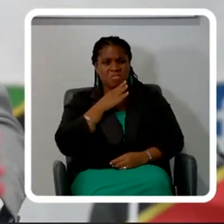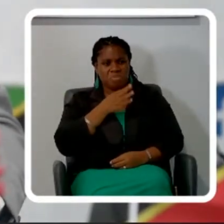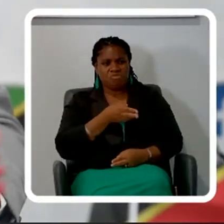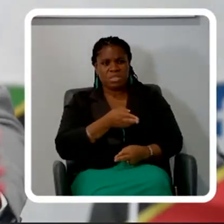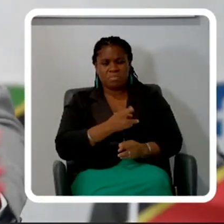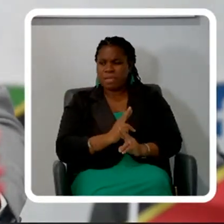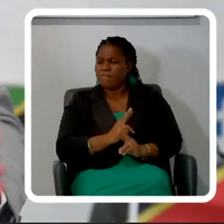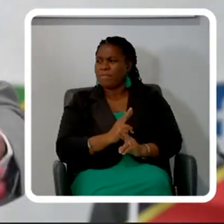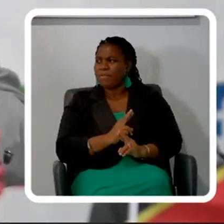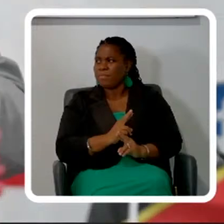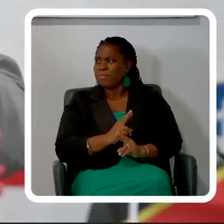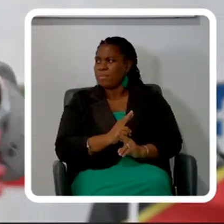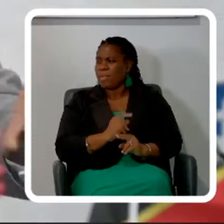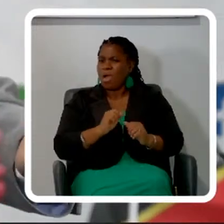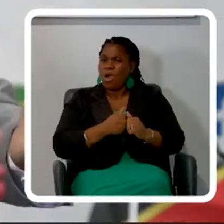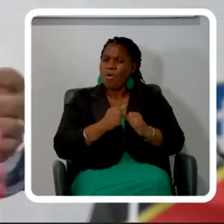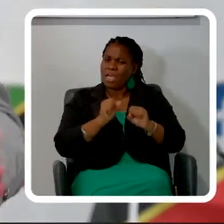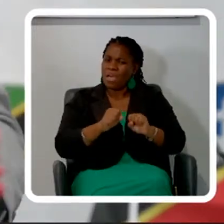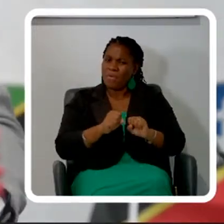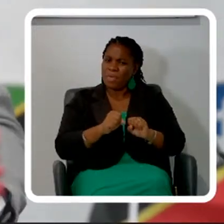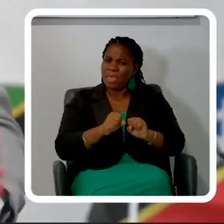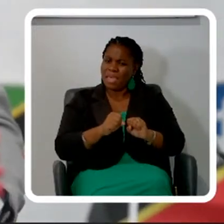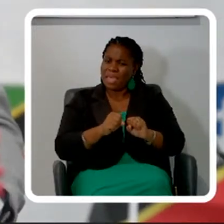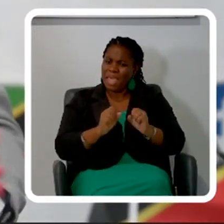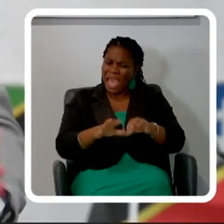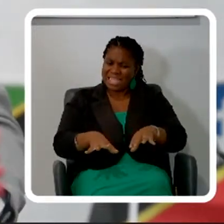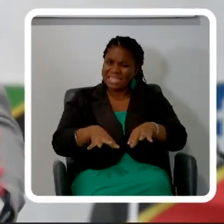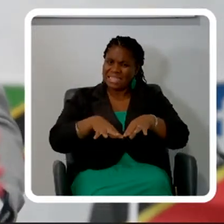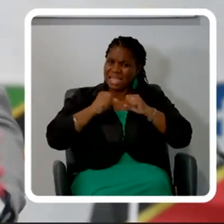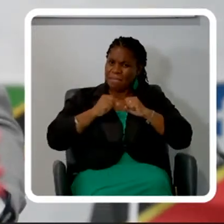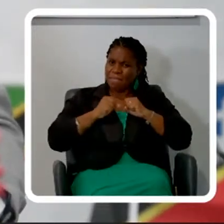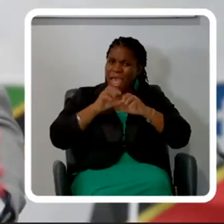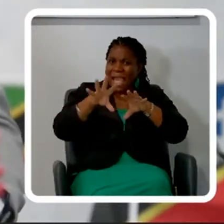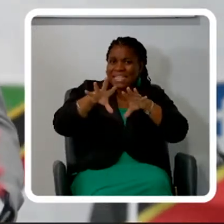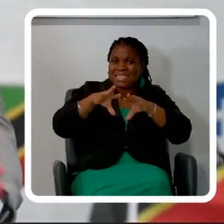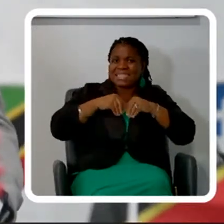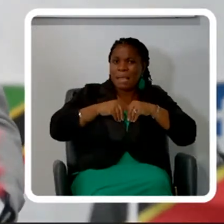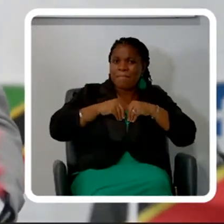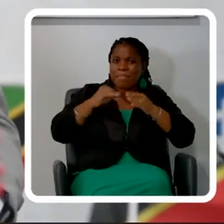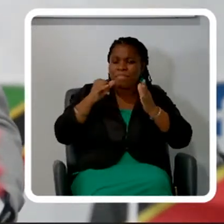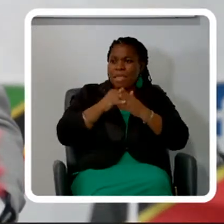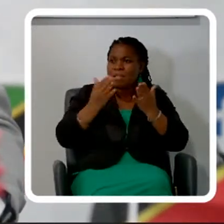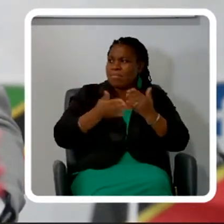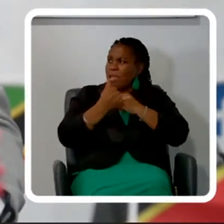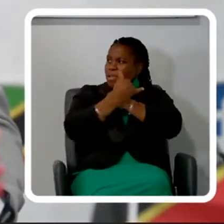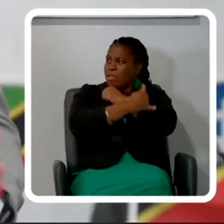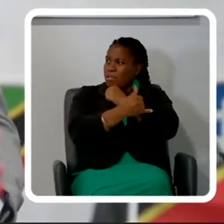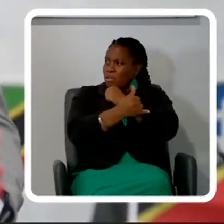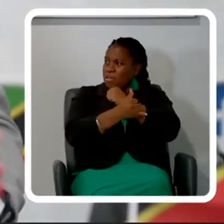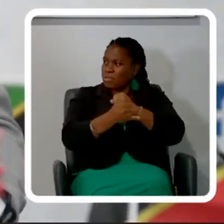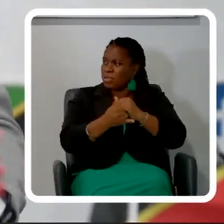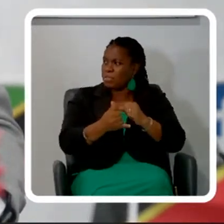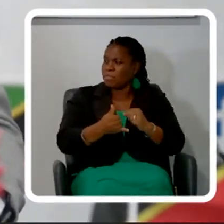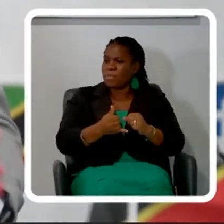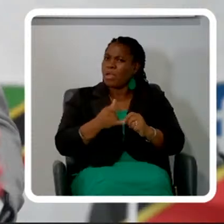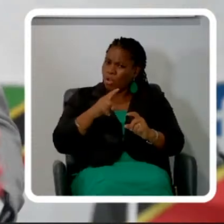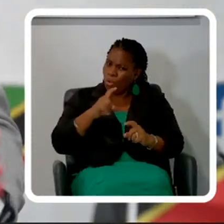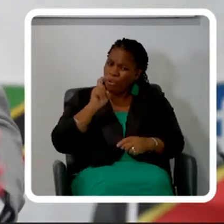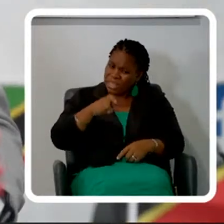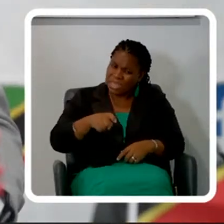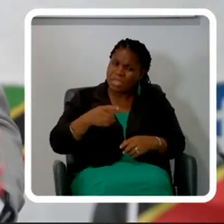that? How can we accept that as a country? I want to put you in an organization that said, hey, we want you to become good